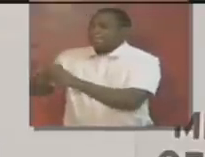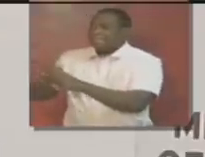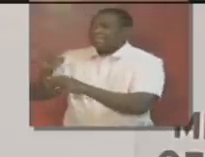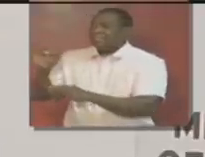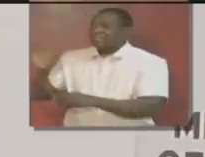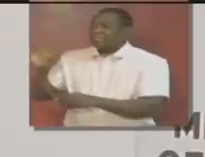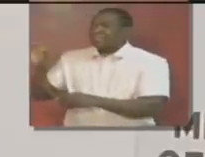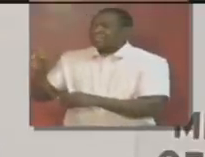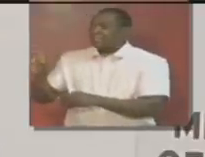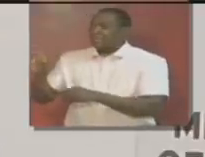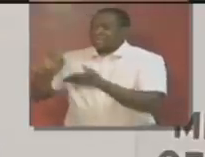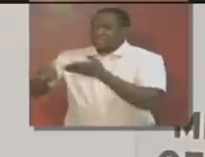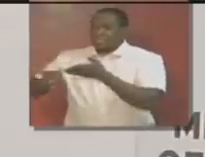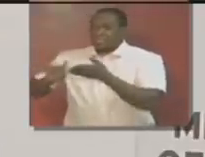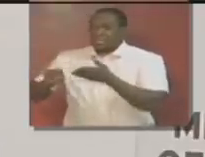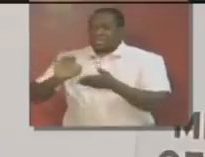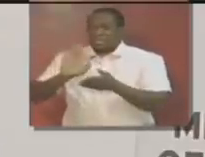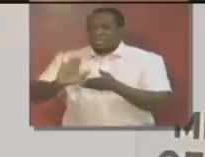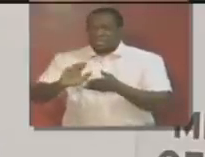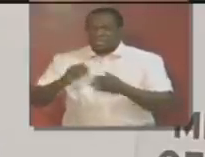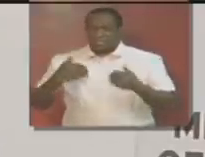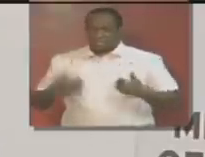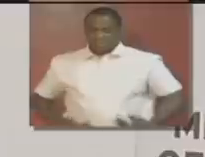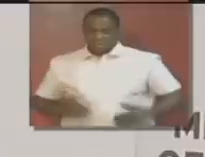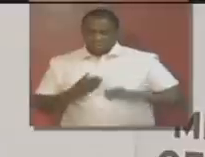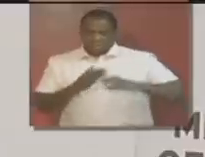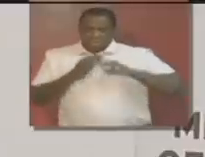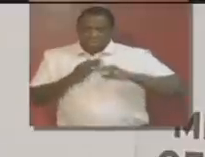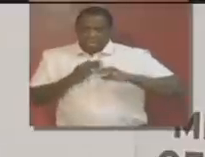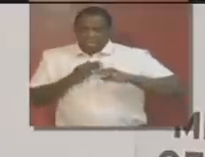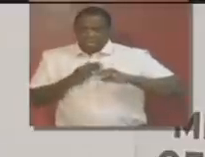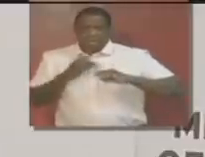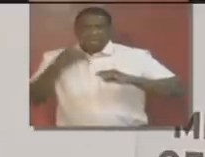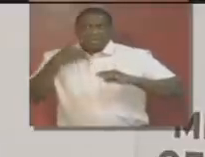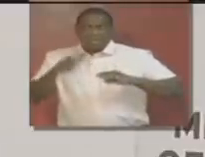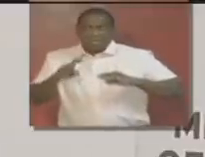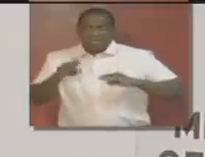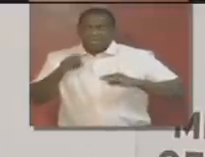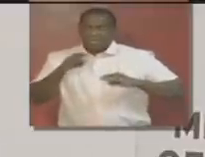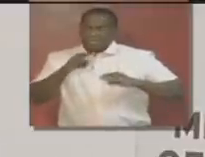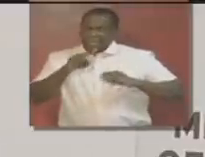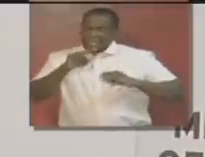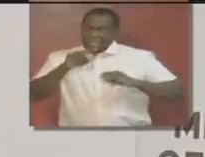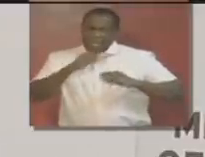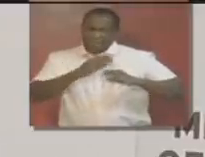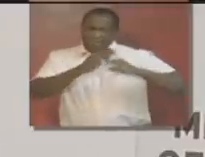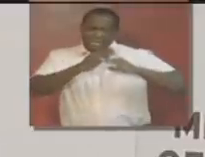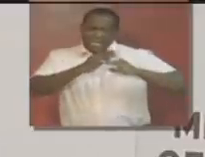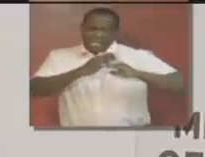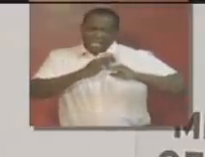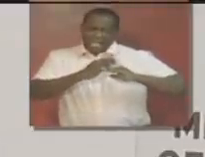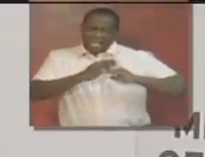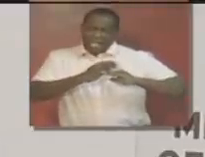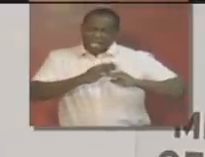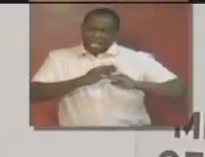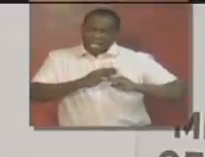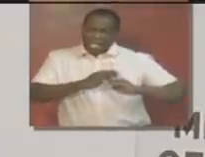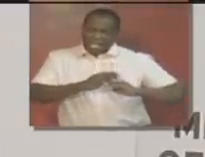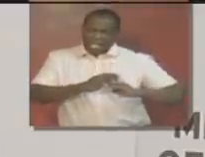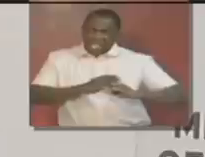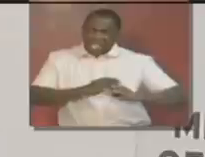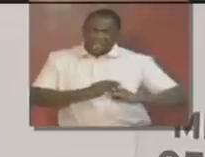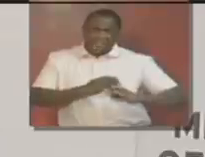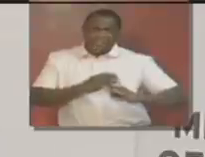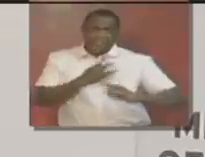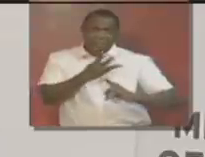immune status, they had to pull him away from those who were infected because they realized it was slowly going down, and his one lasted only for about 4 months. With